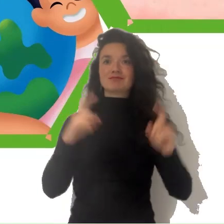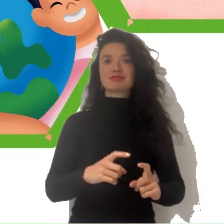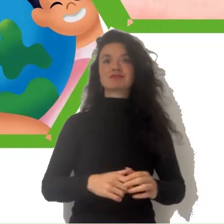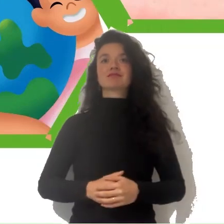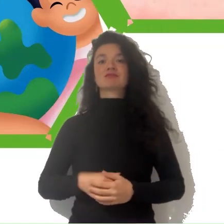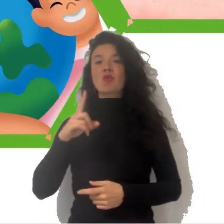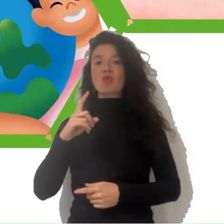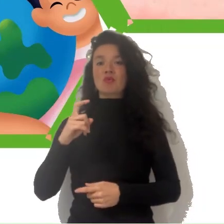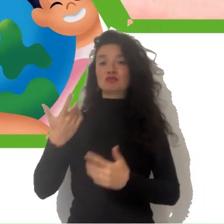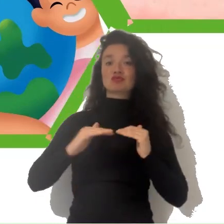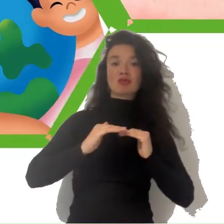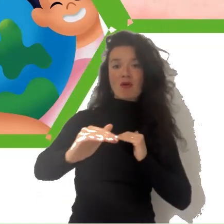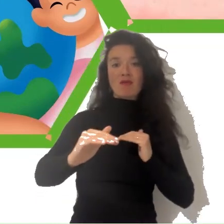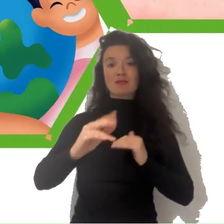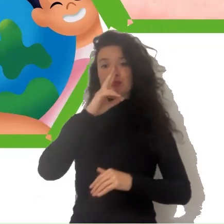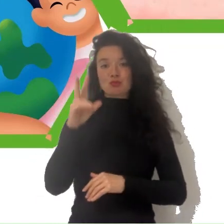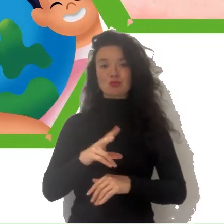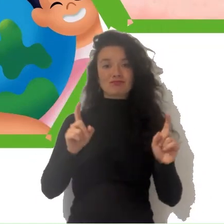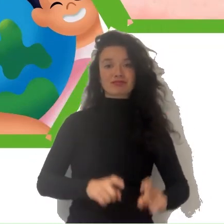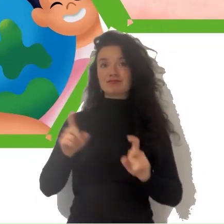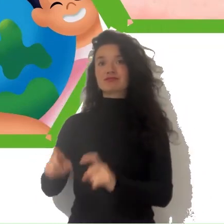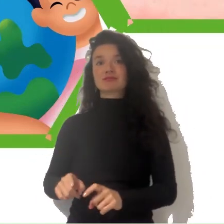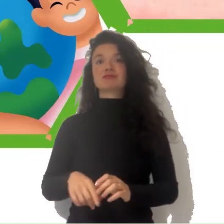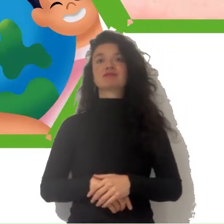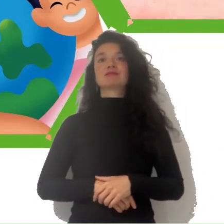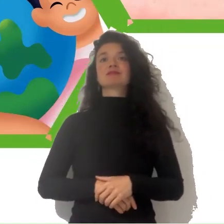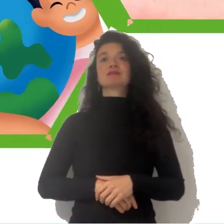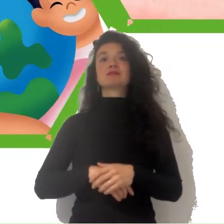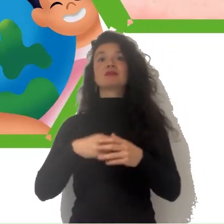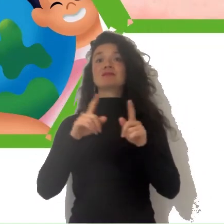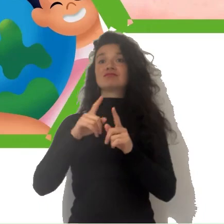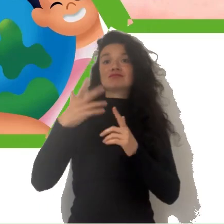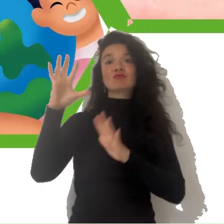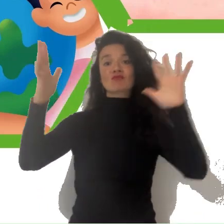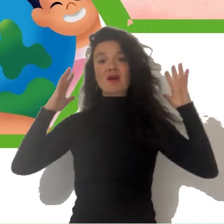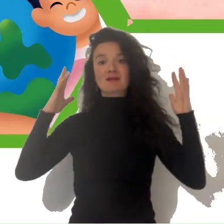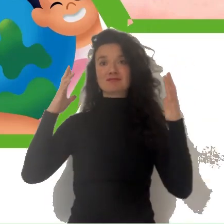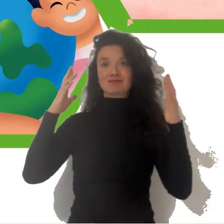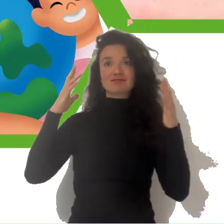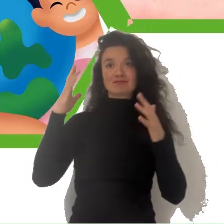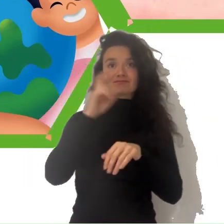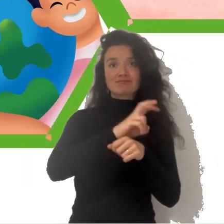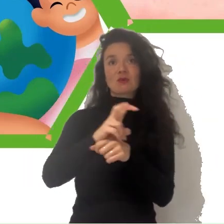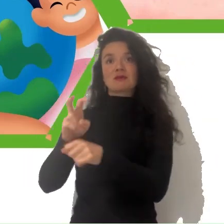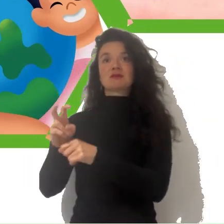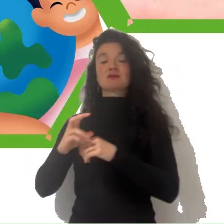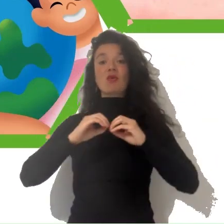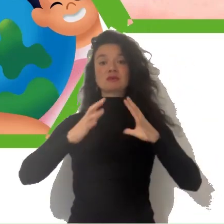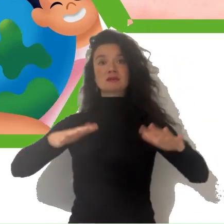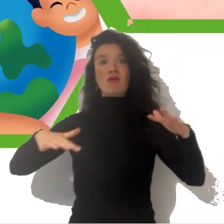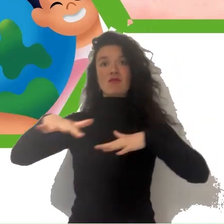grandchildren. The key idea is that protecting the environment is the responsibility of everyone and not